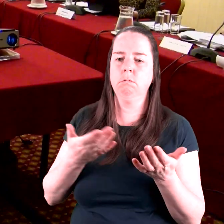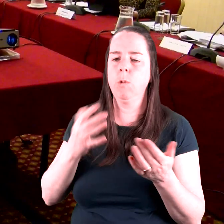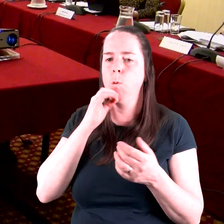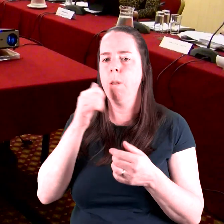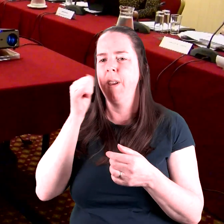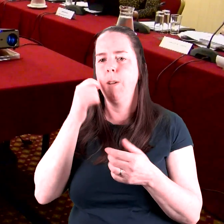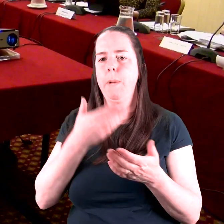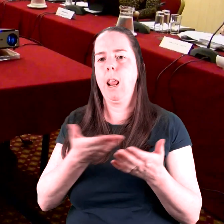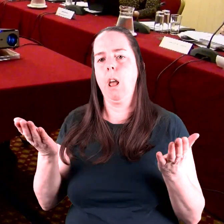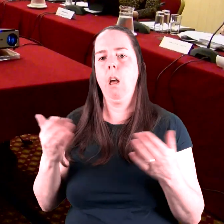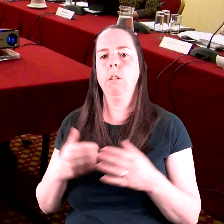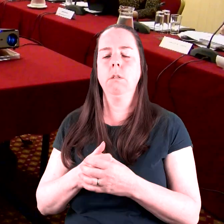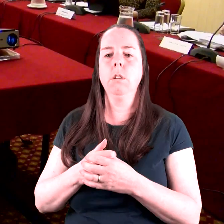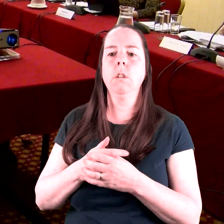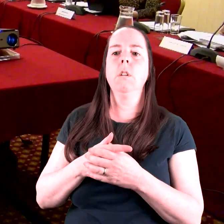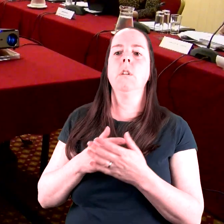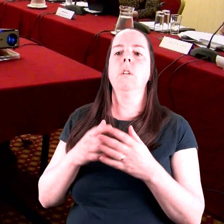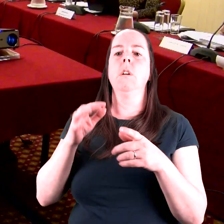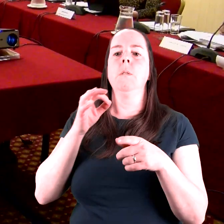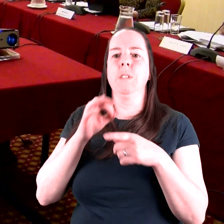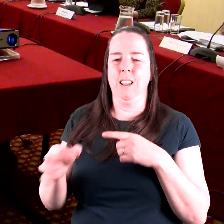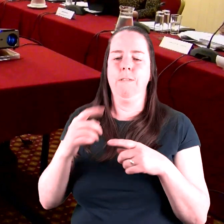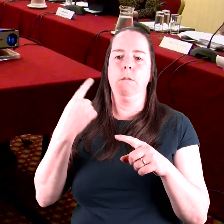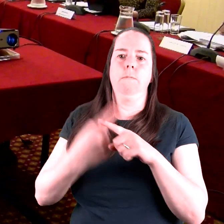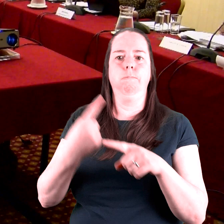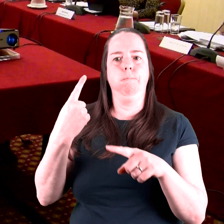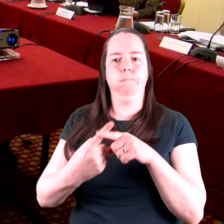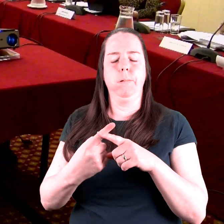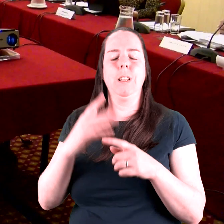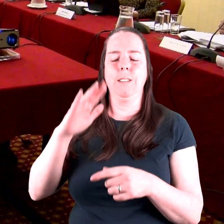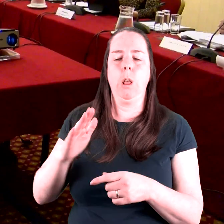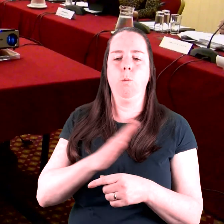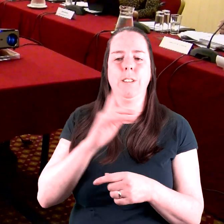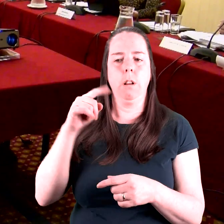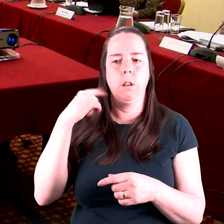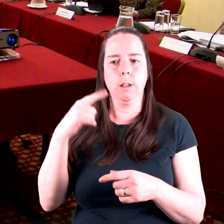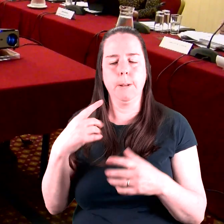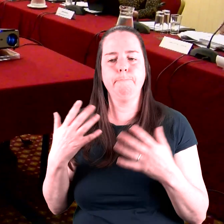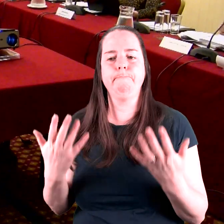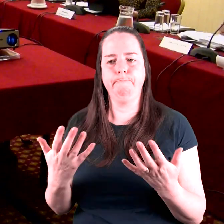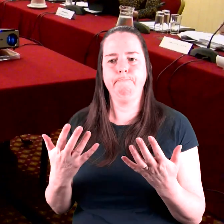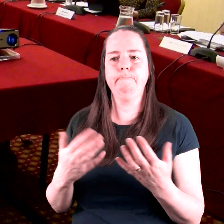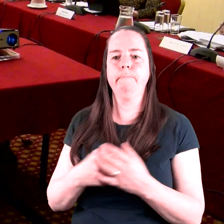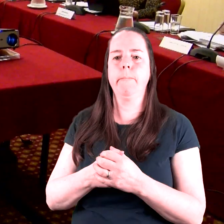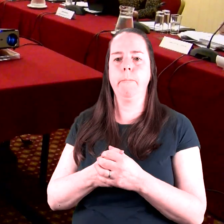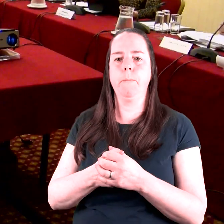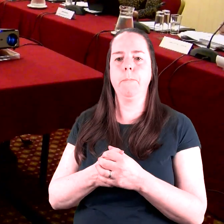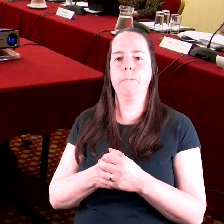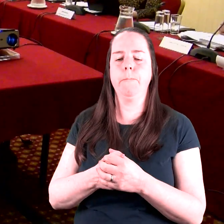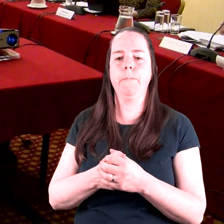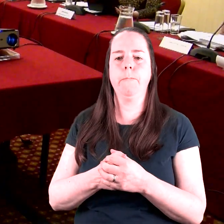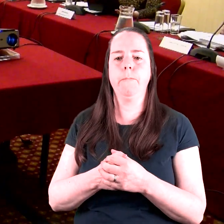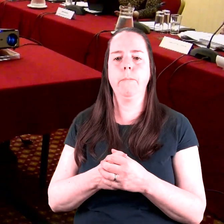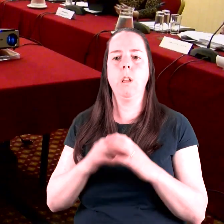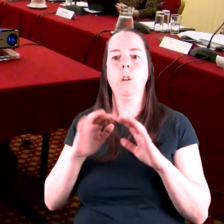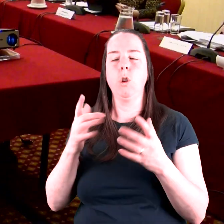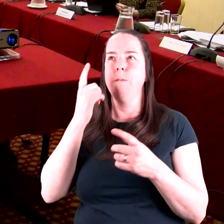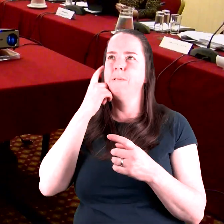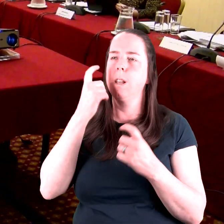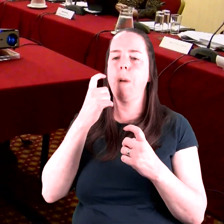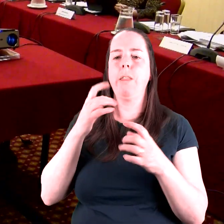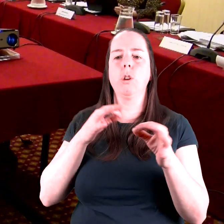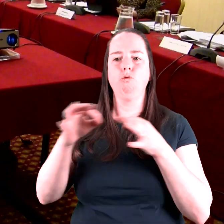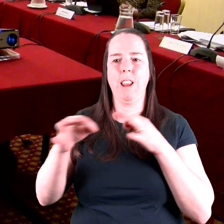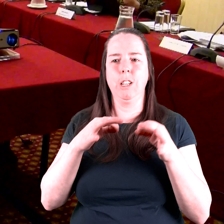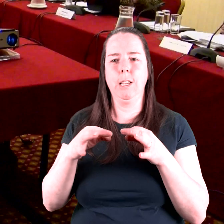the social care workforce nationally, but in particular as well, very acute in South West London. So in terms of